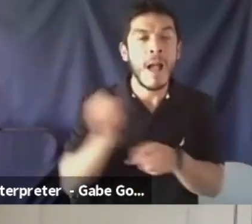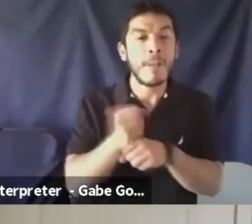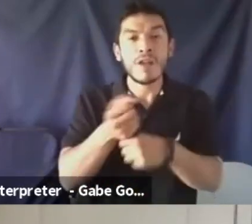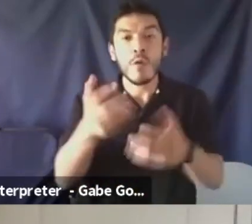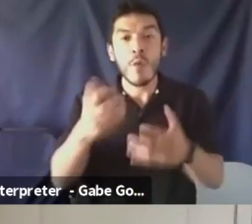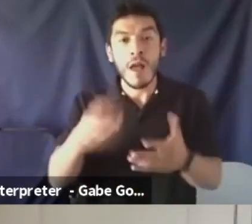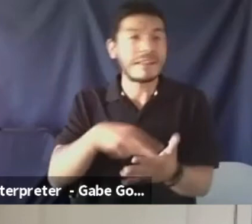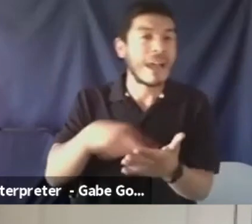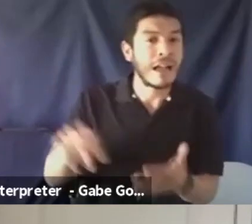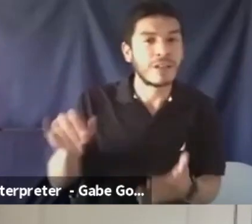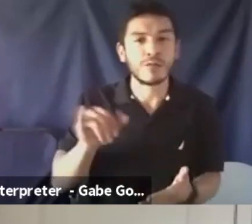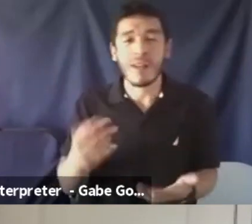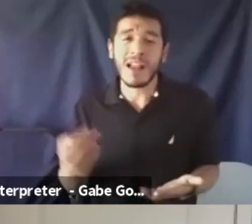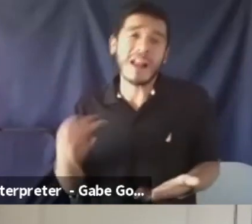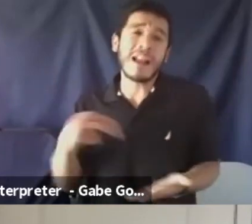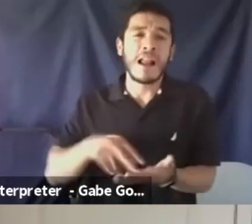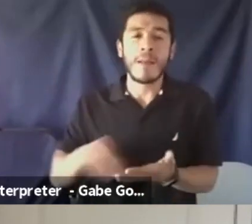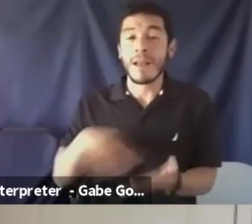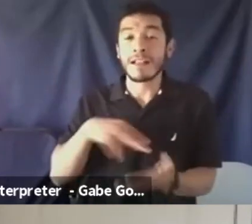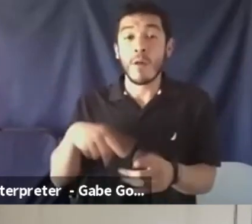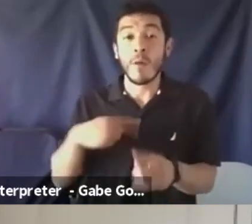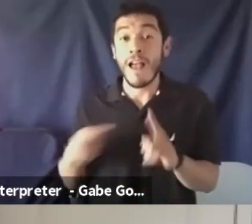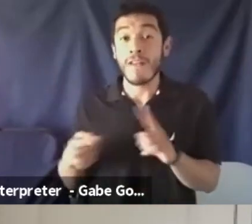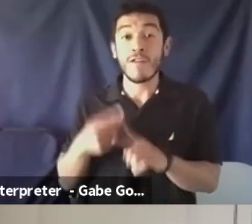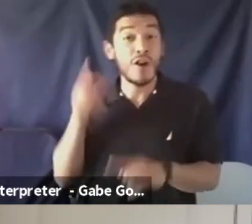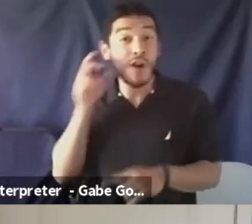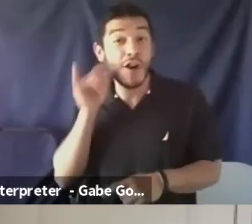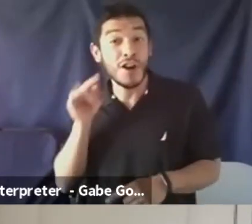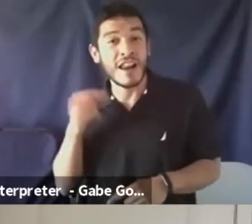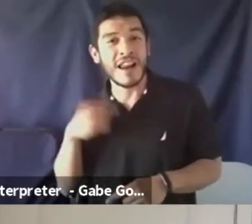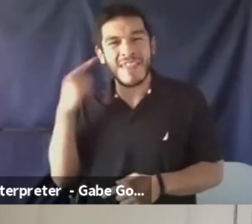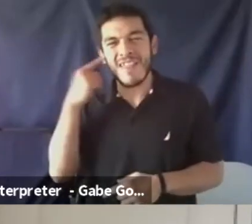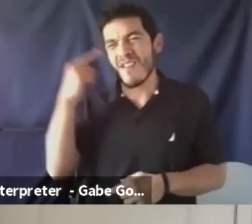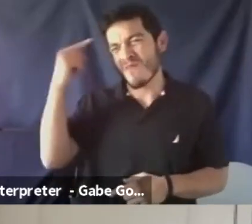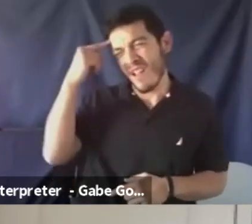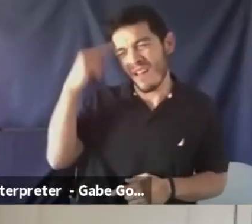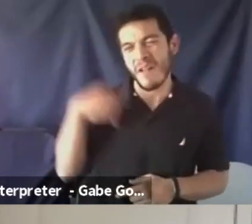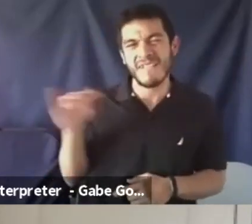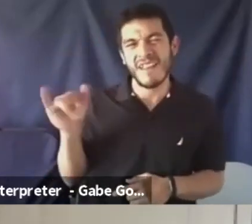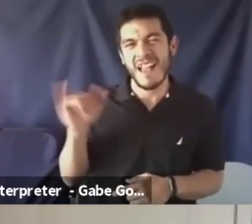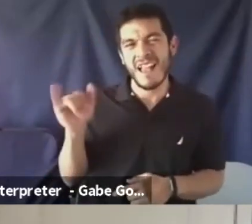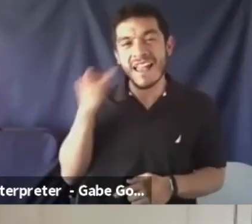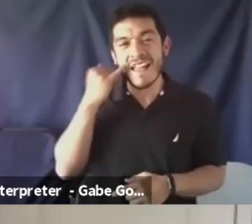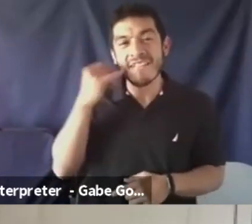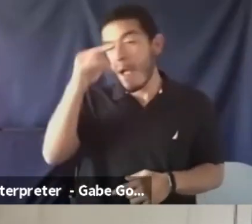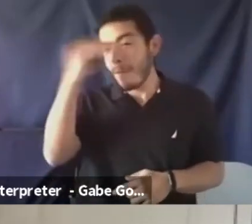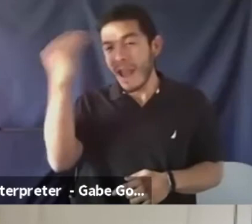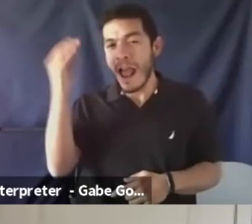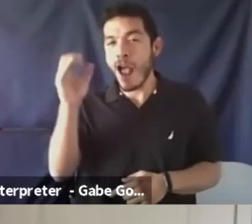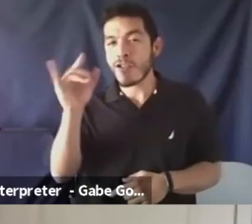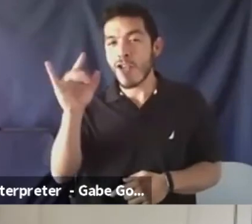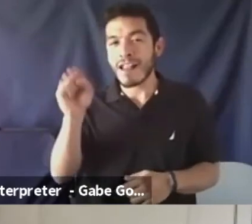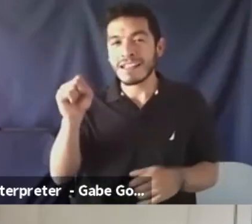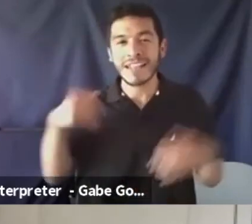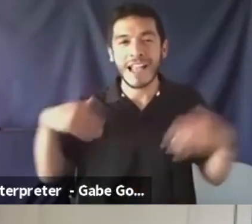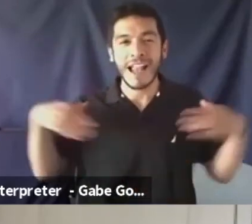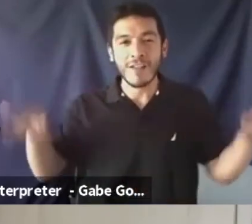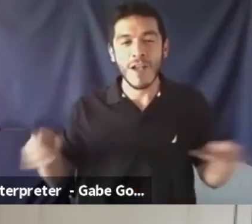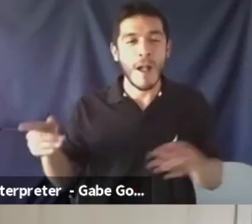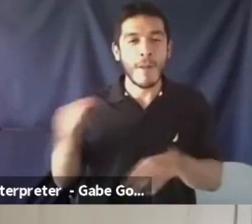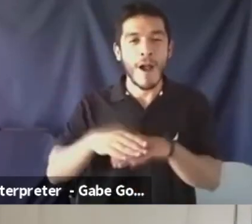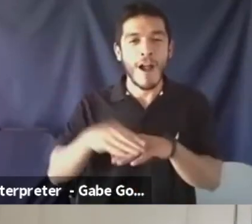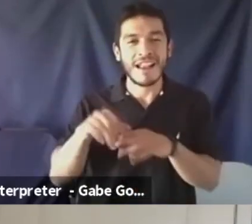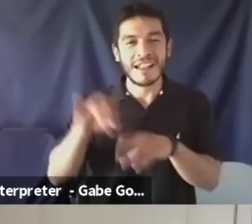up and dance to. When I first heard it, I was like, this reminds me of like if like Black Charlie's Angels was coming on in the 70s.